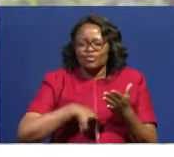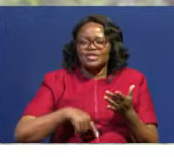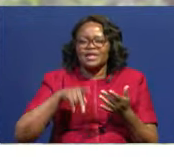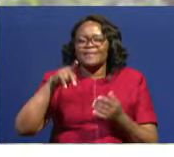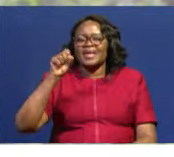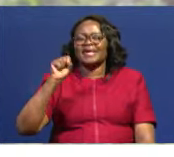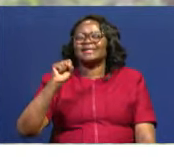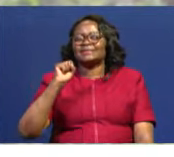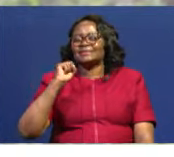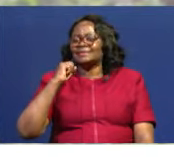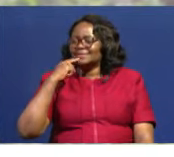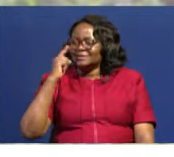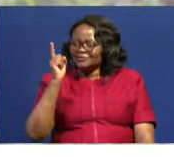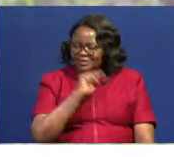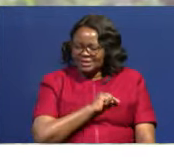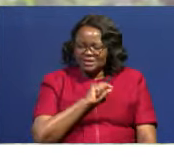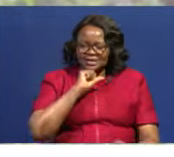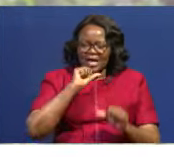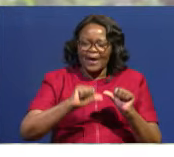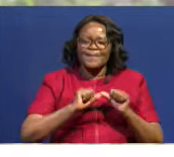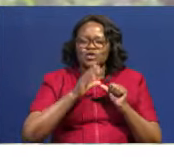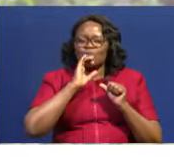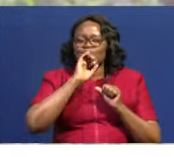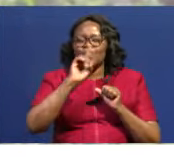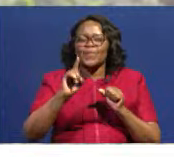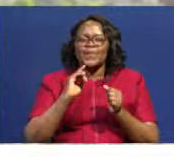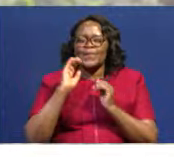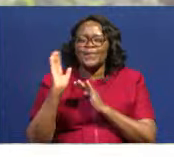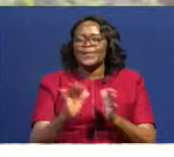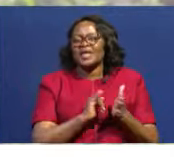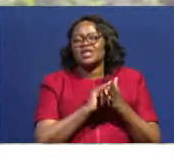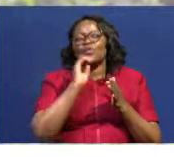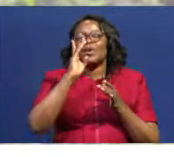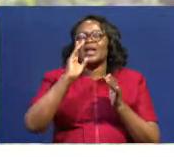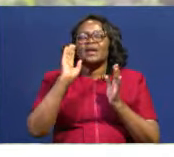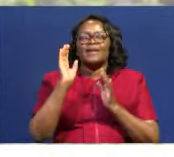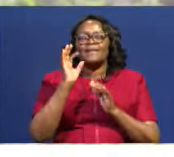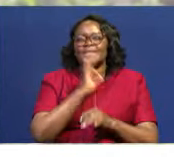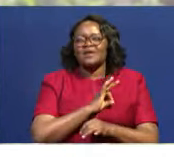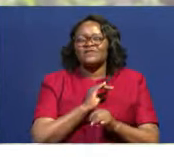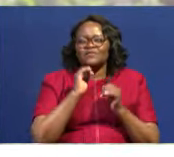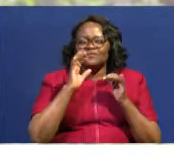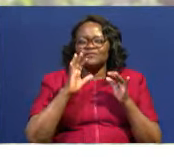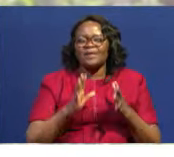principal secretary just highlighted in terms of the irrigation schemes that are set to benefit not just